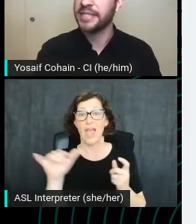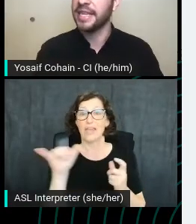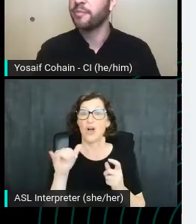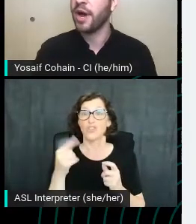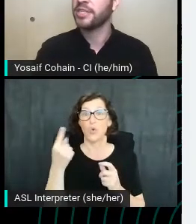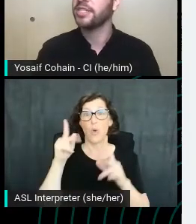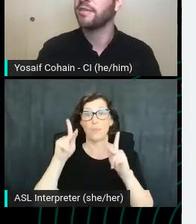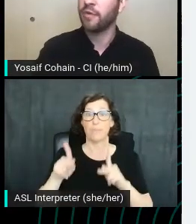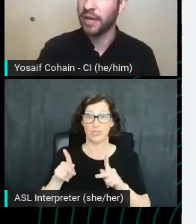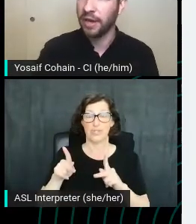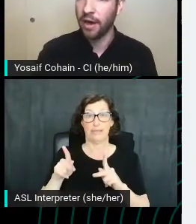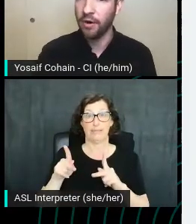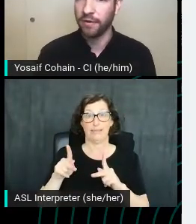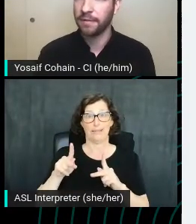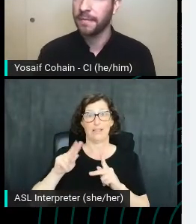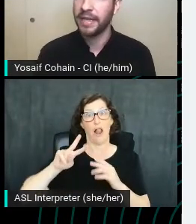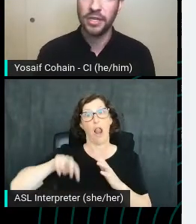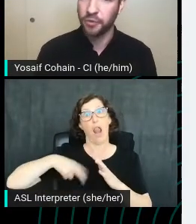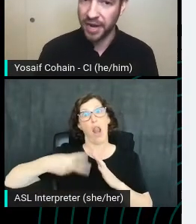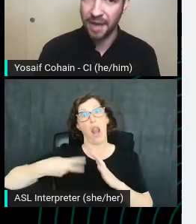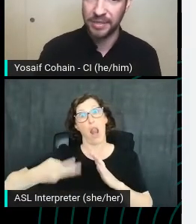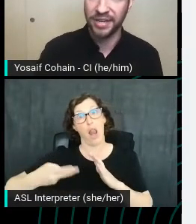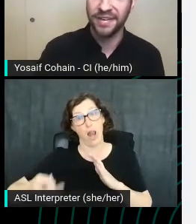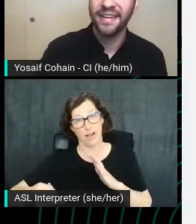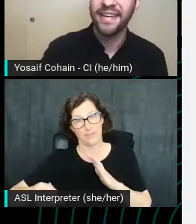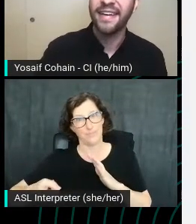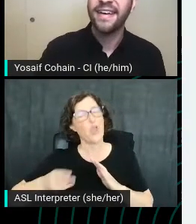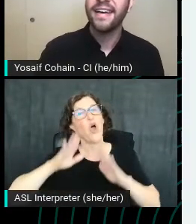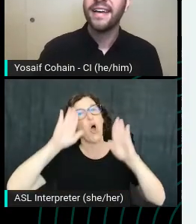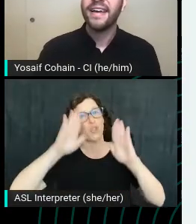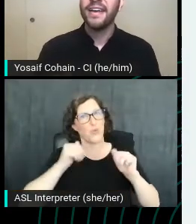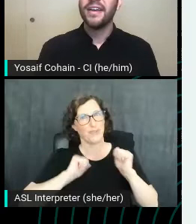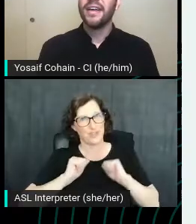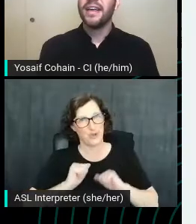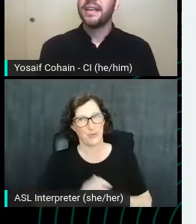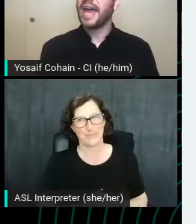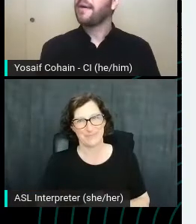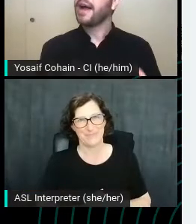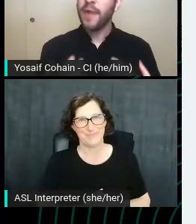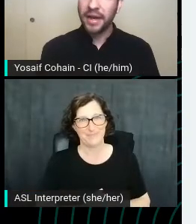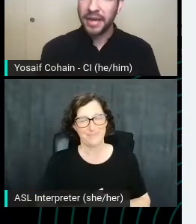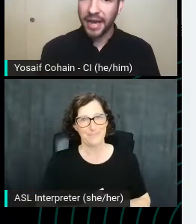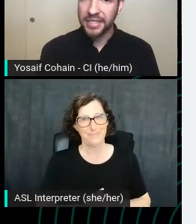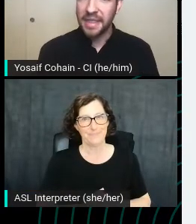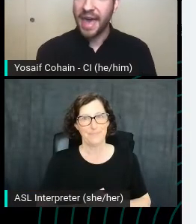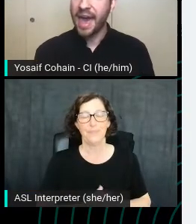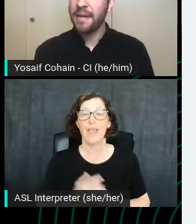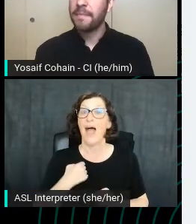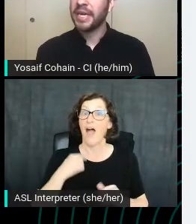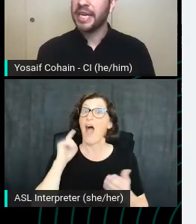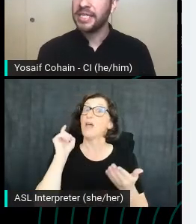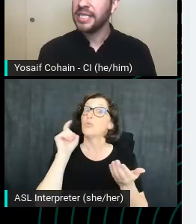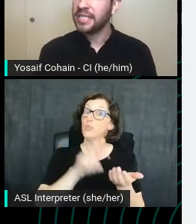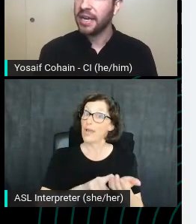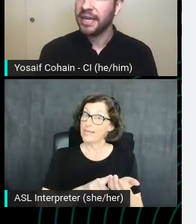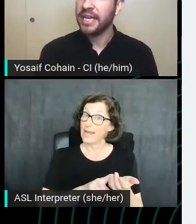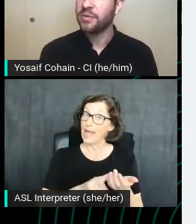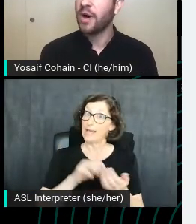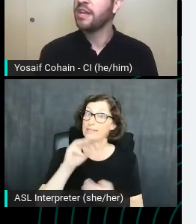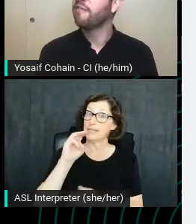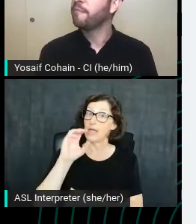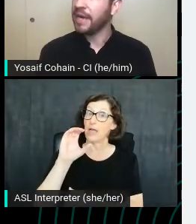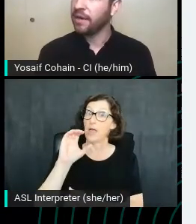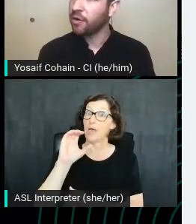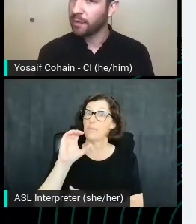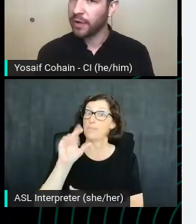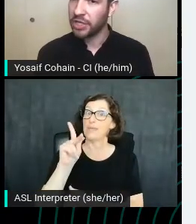contender that is in the process of rolling over. It's a great episode. Now, I recognize that McKinsey's study is